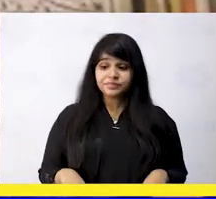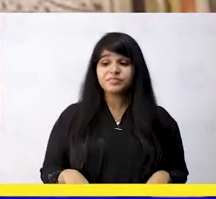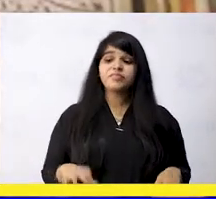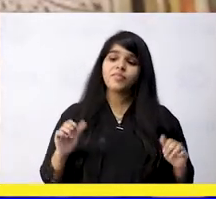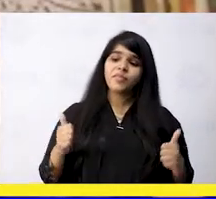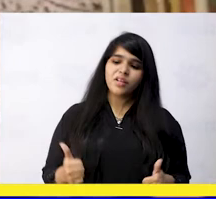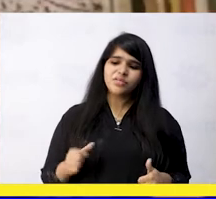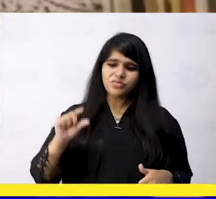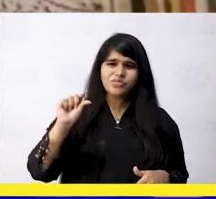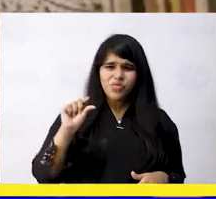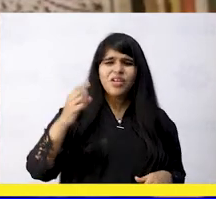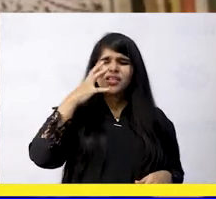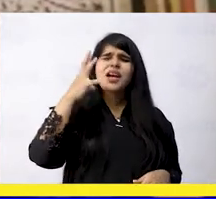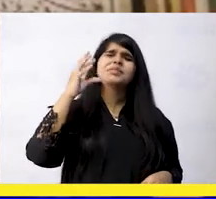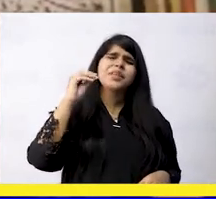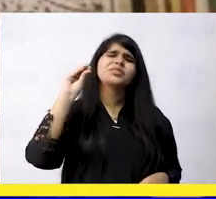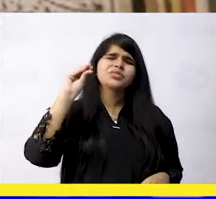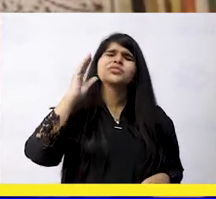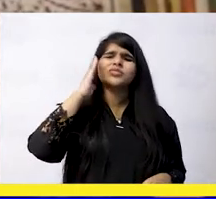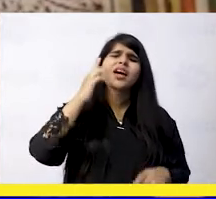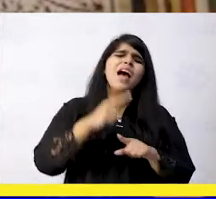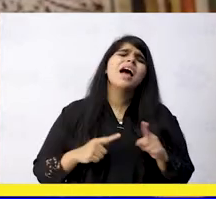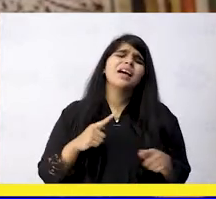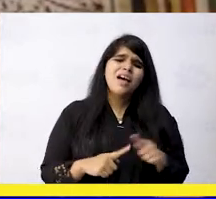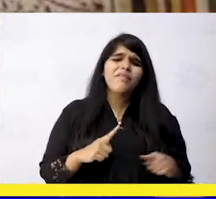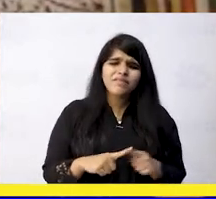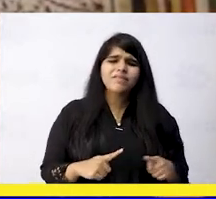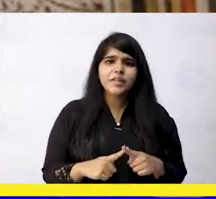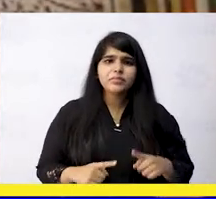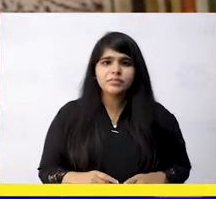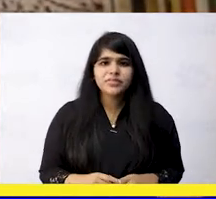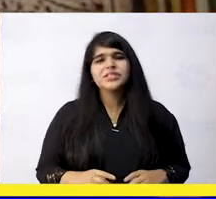funny. Maybe I'll just close my eyes for like half an hour.